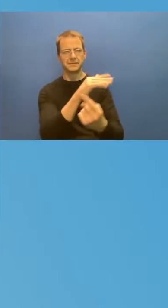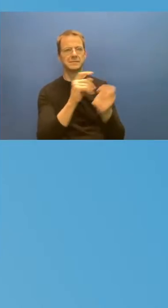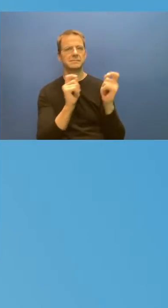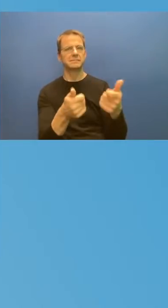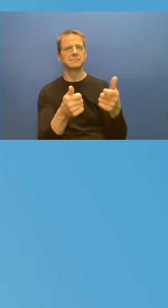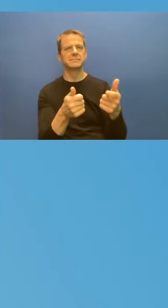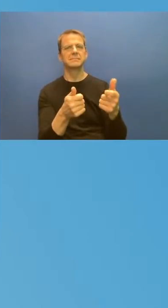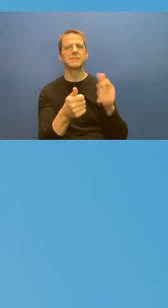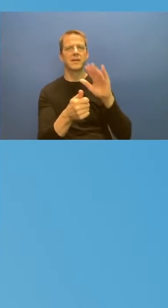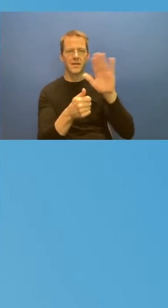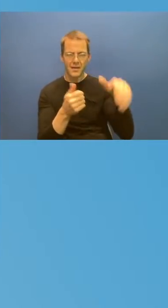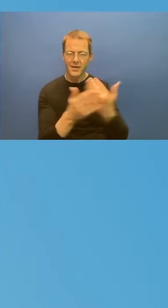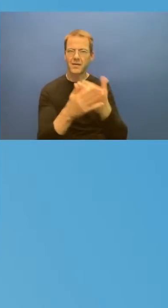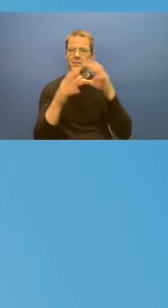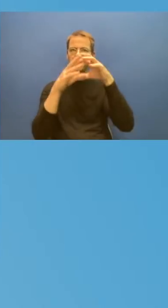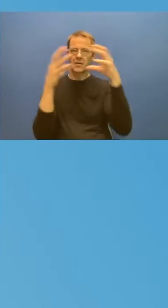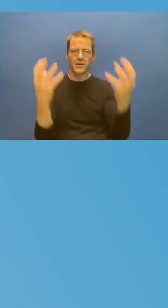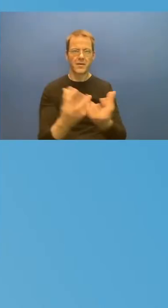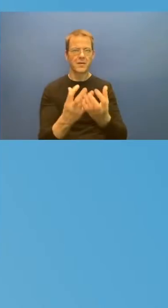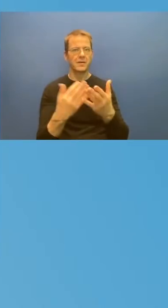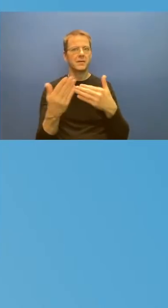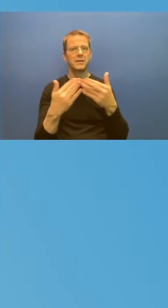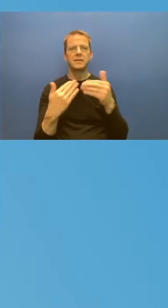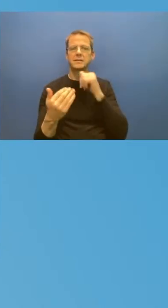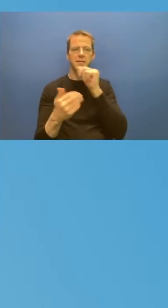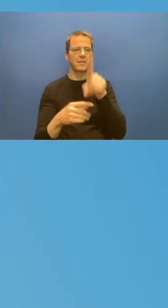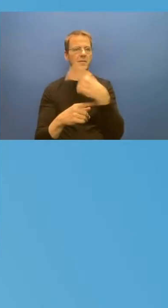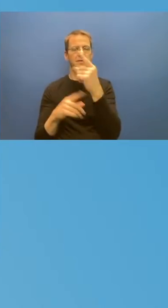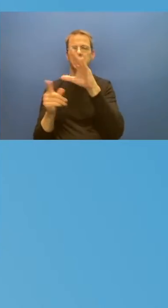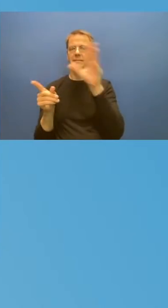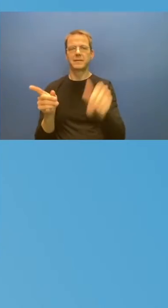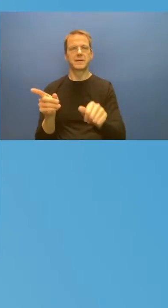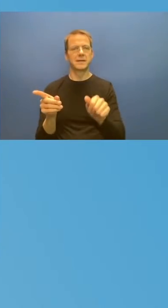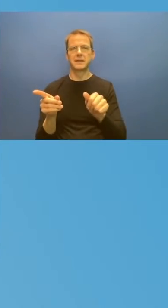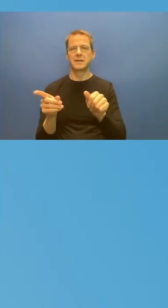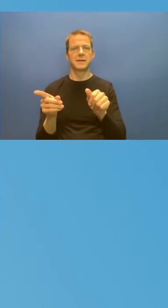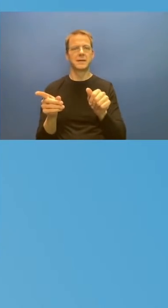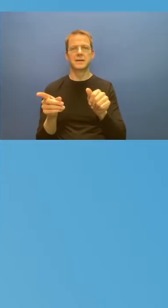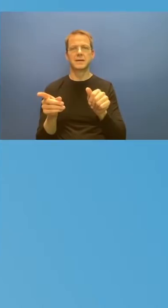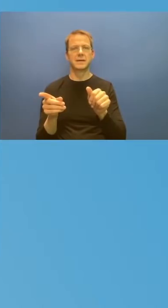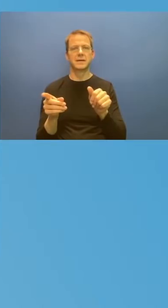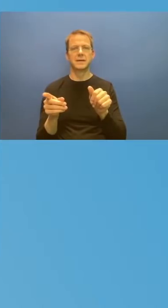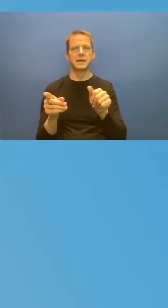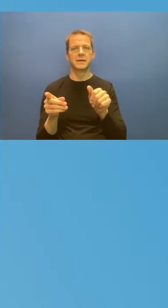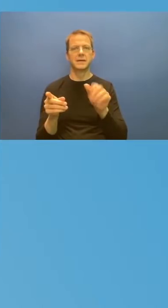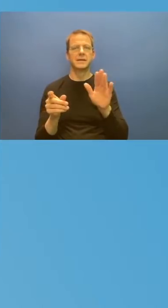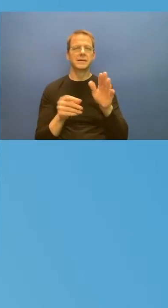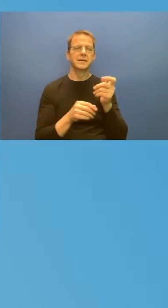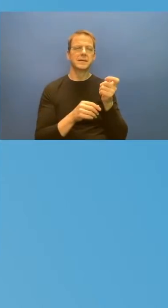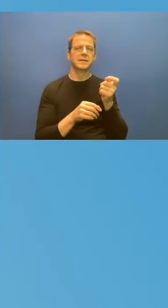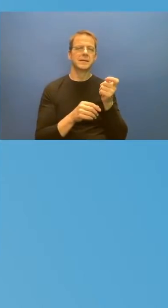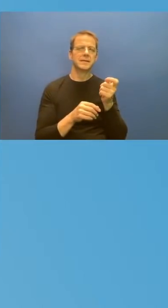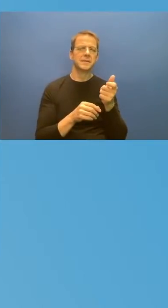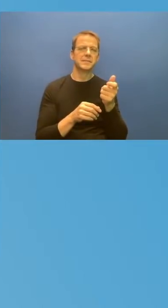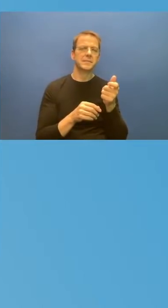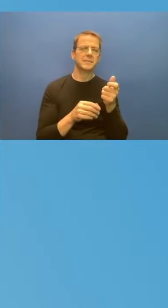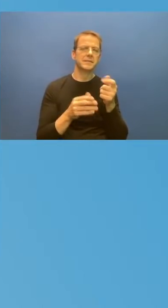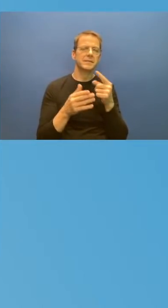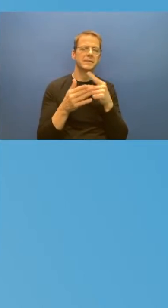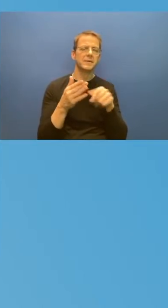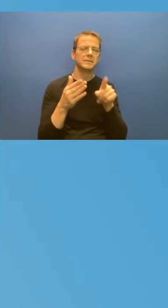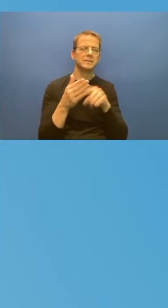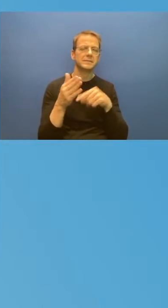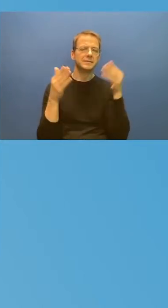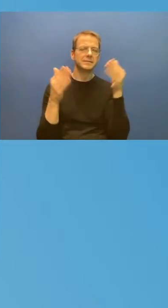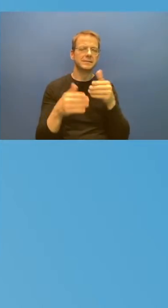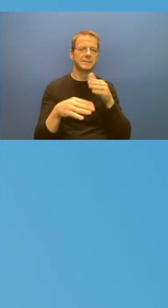maybe latent racism going on and just focusing on those countries rather than on other countries around the world. And I just wanted to say one